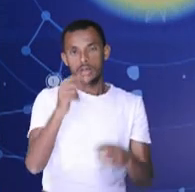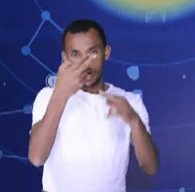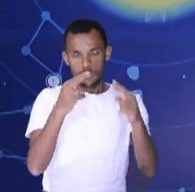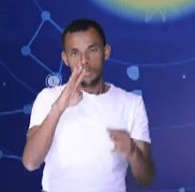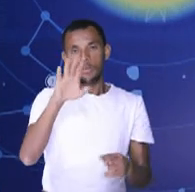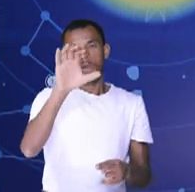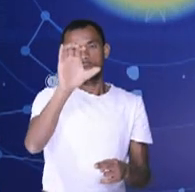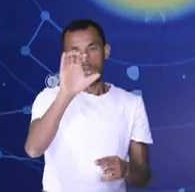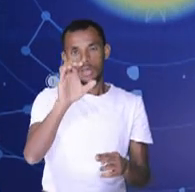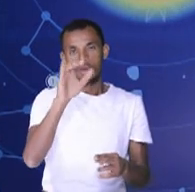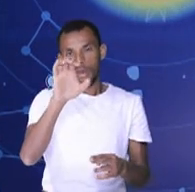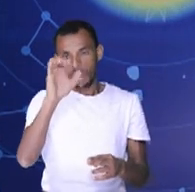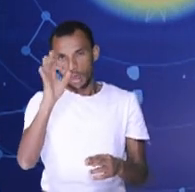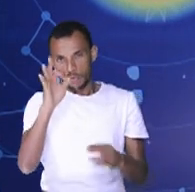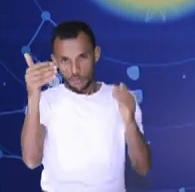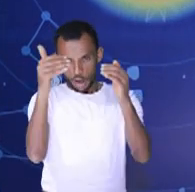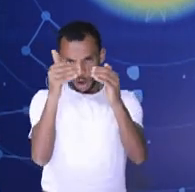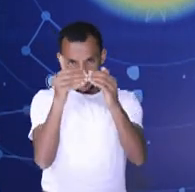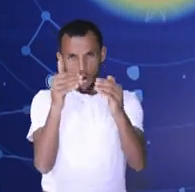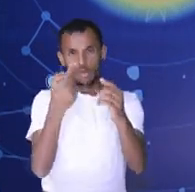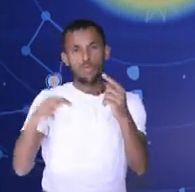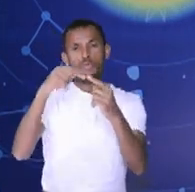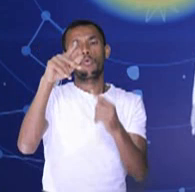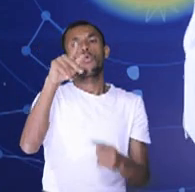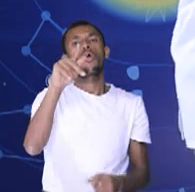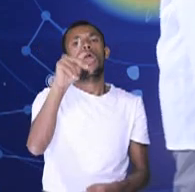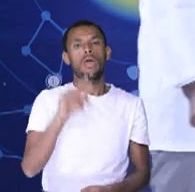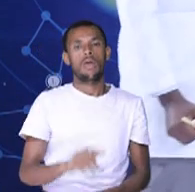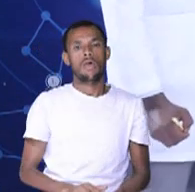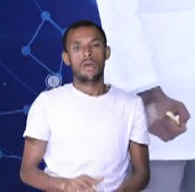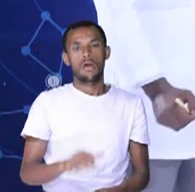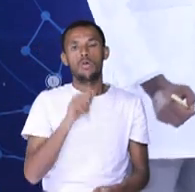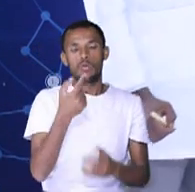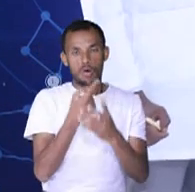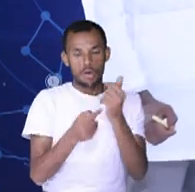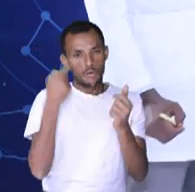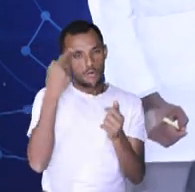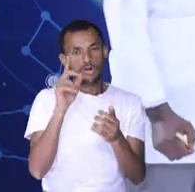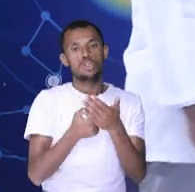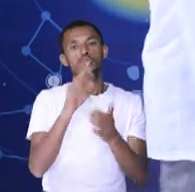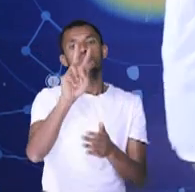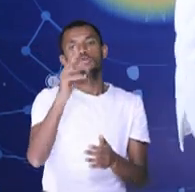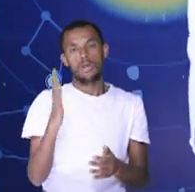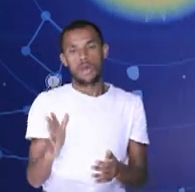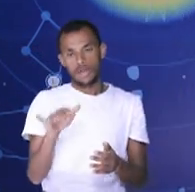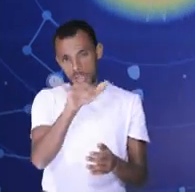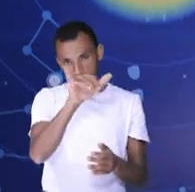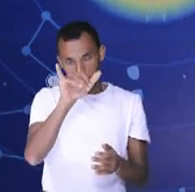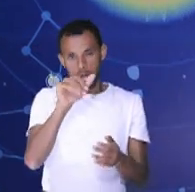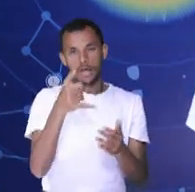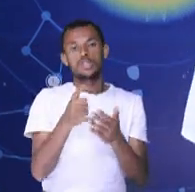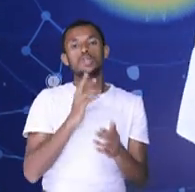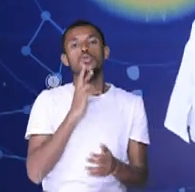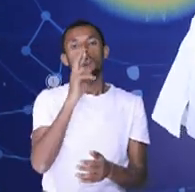of BC to EF must be equal to K. Equal to K. Not only for these two sides. Similarly, it's